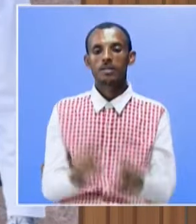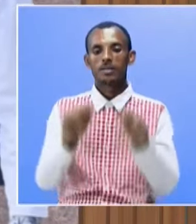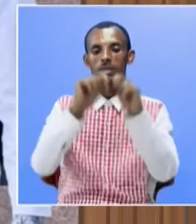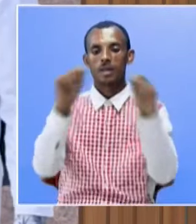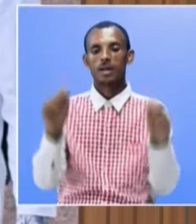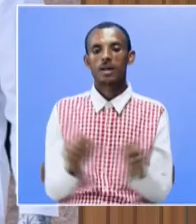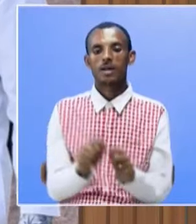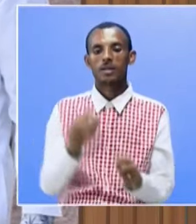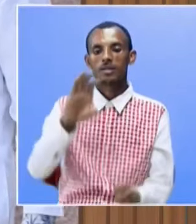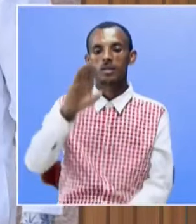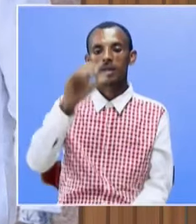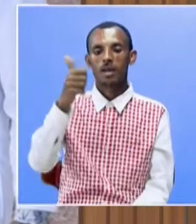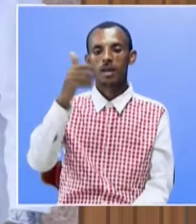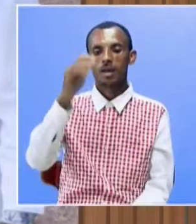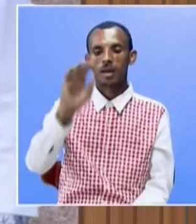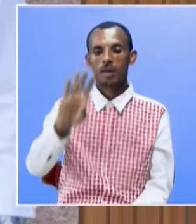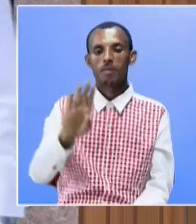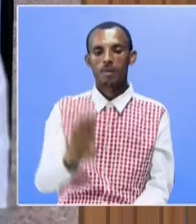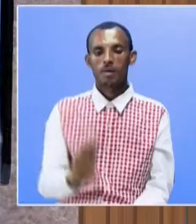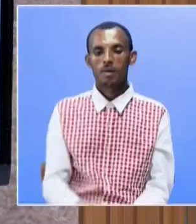triangle CAB.